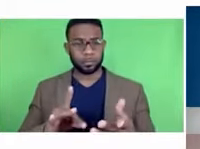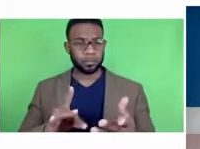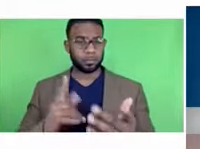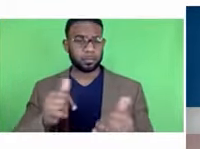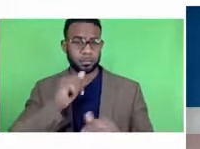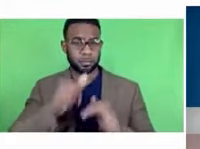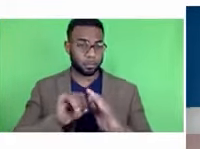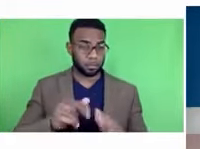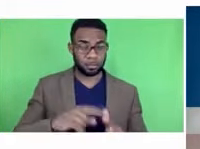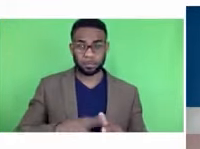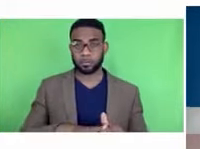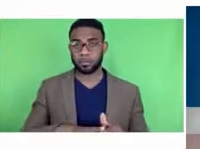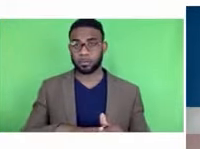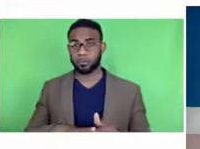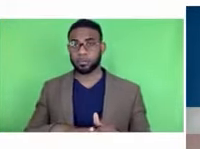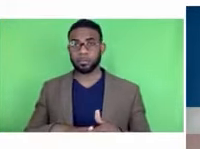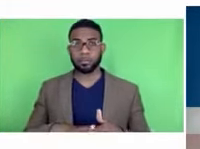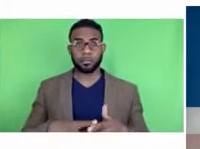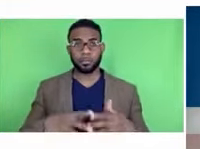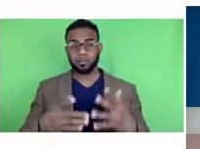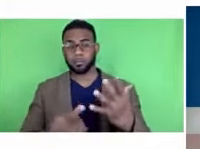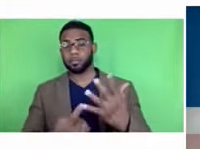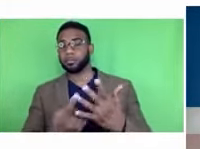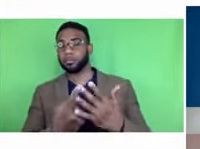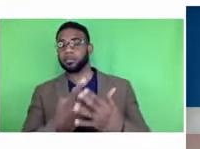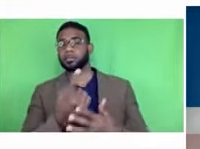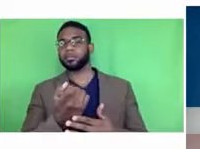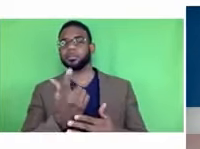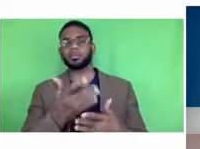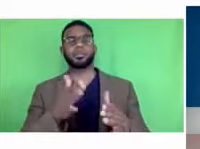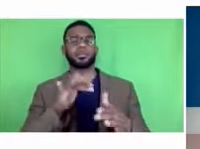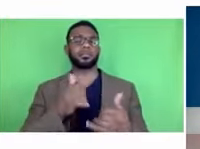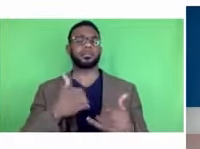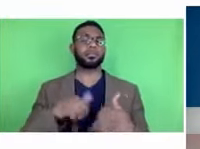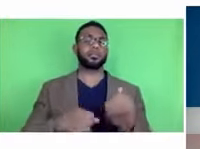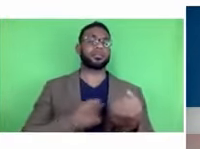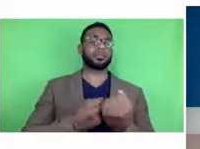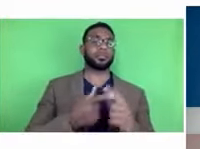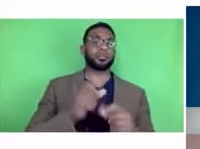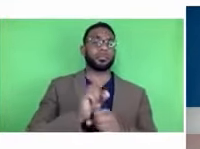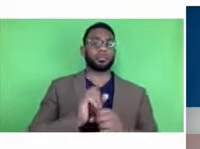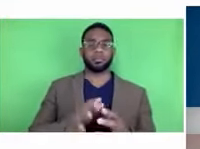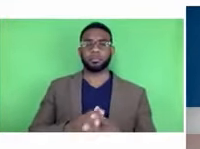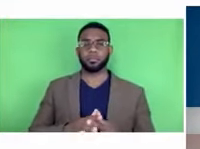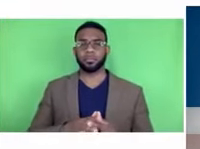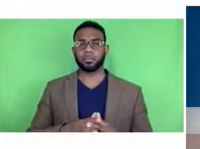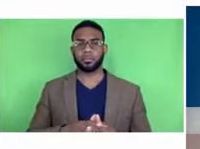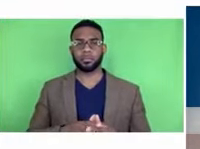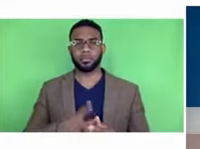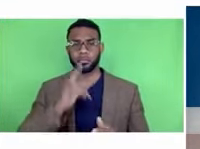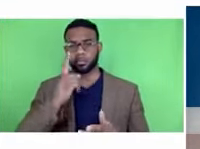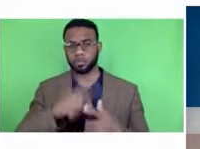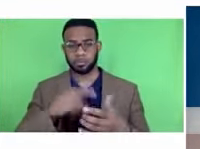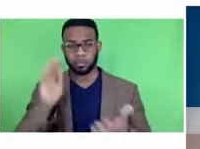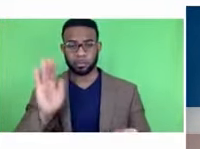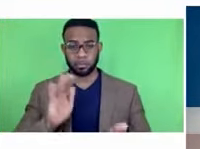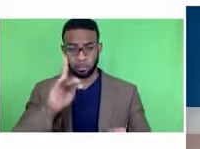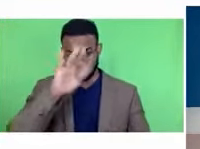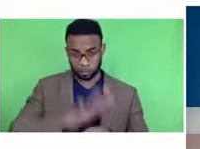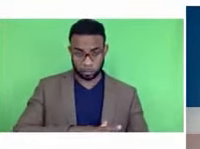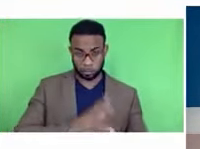kind of fluff through it a little bit, just knowing that they can have the support from the employer is one, less stress. And two